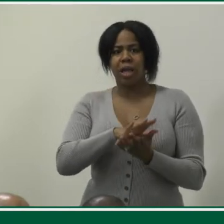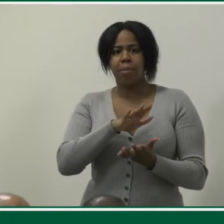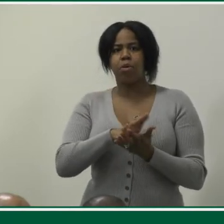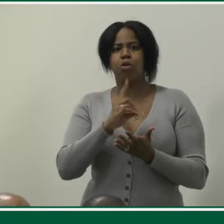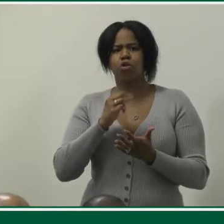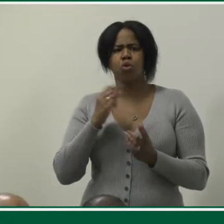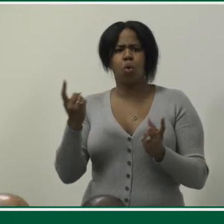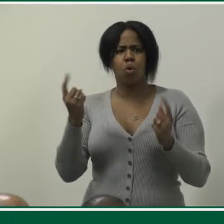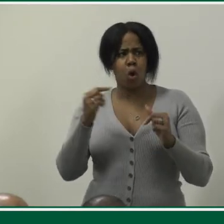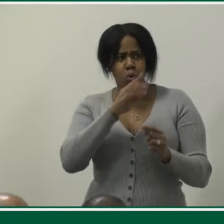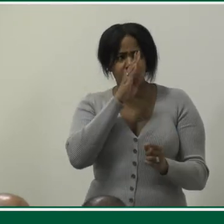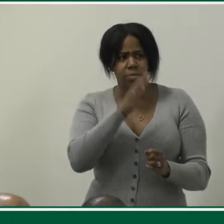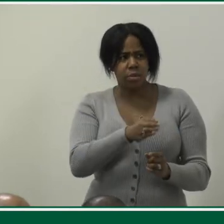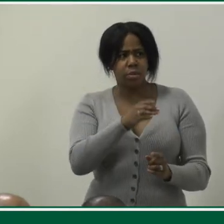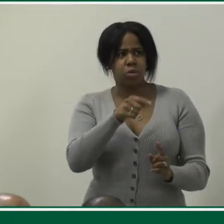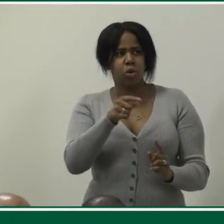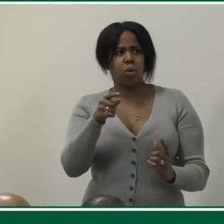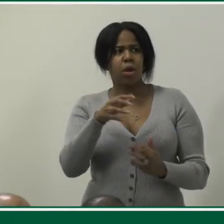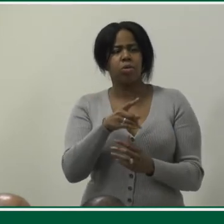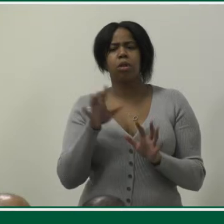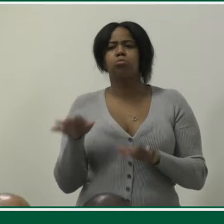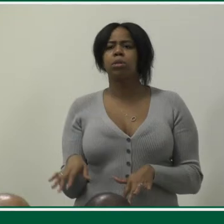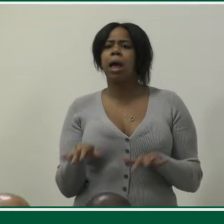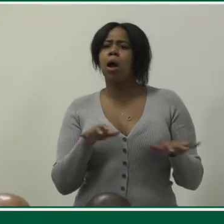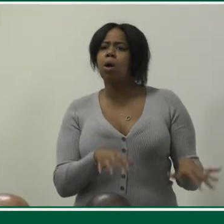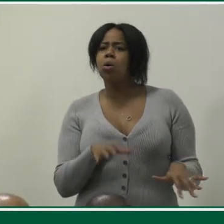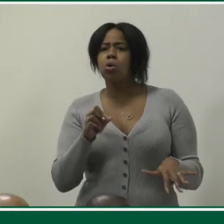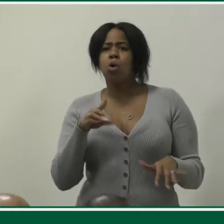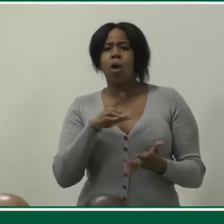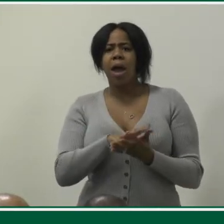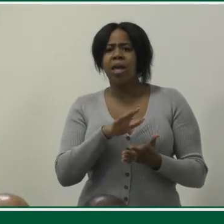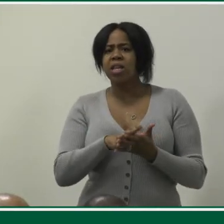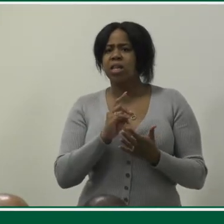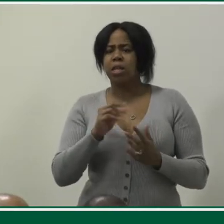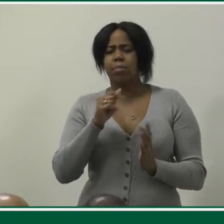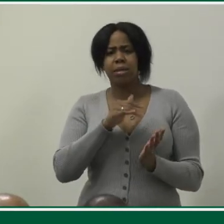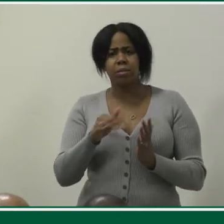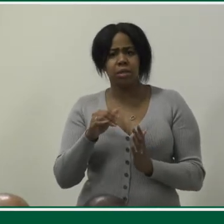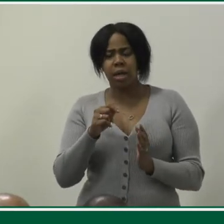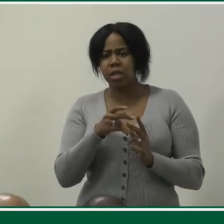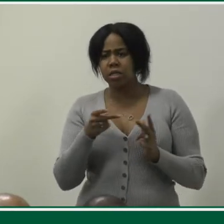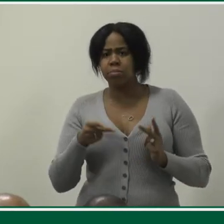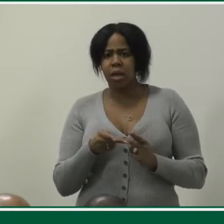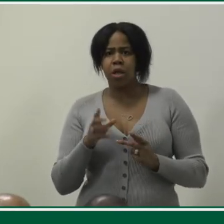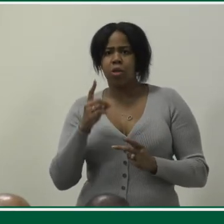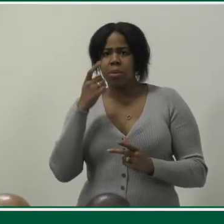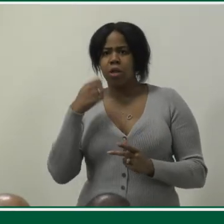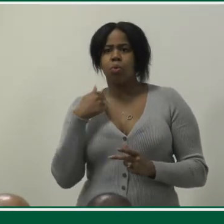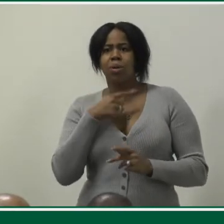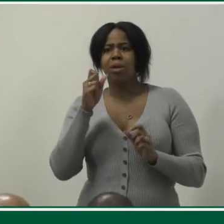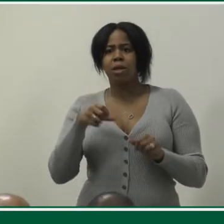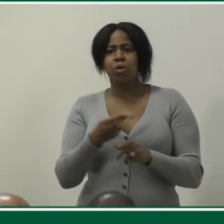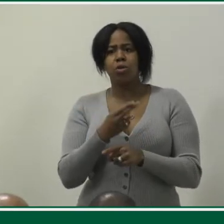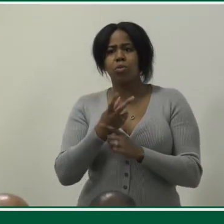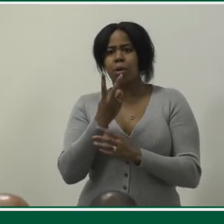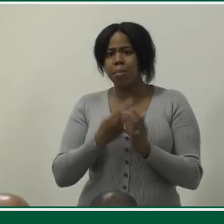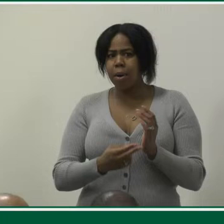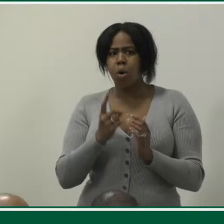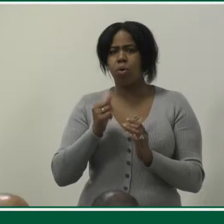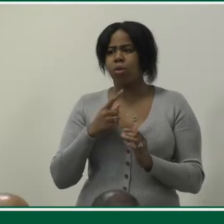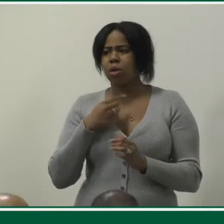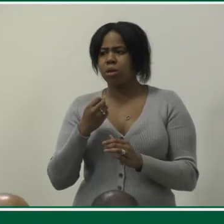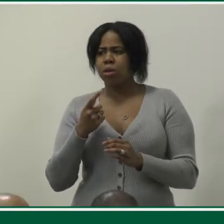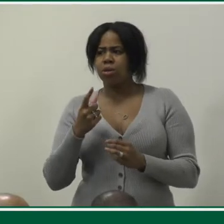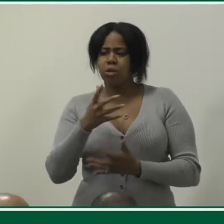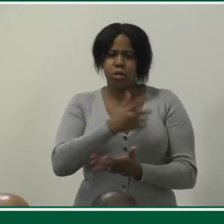spend time together. You can think of it as a lounge, you can think of it as an academic study space, so that we can infuse academic advising, tutoring, supplemental